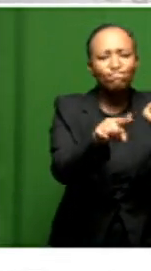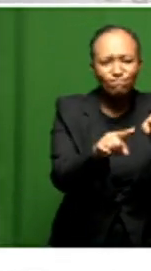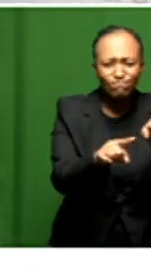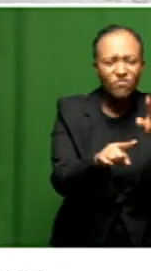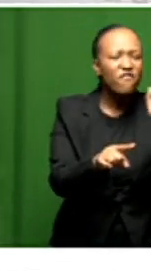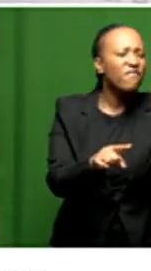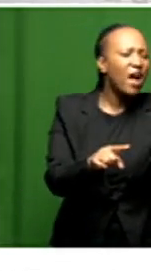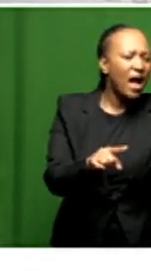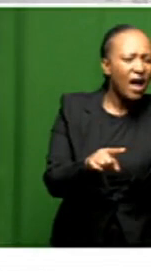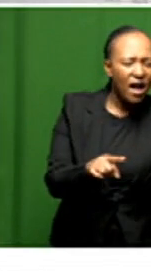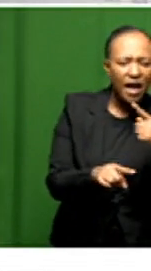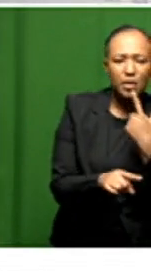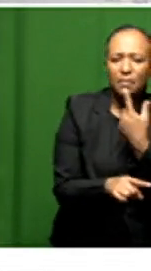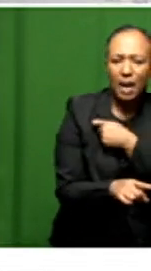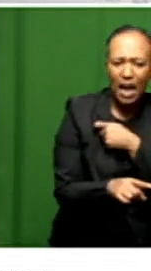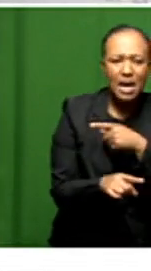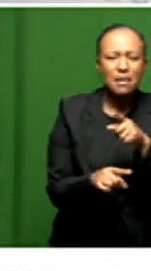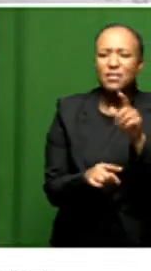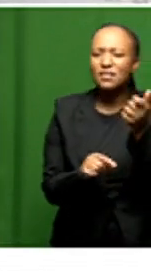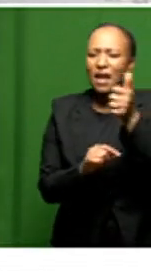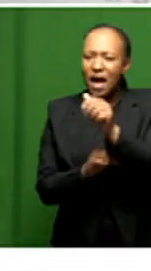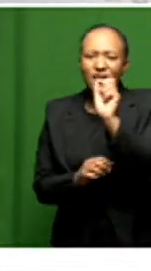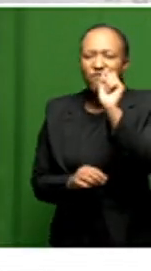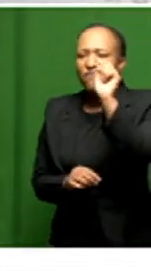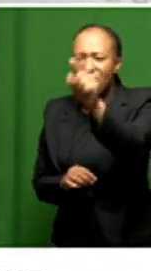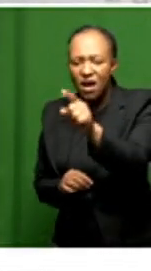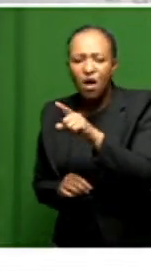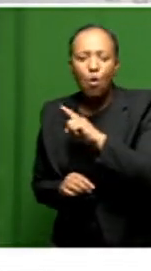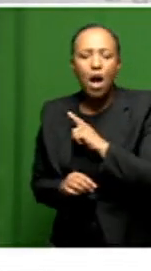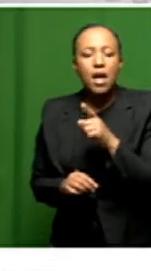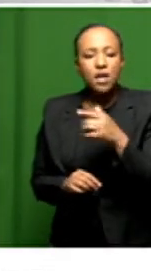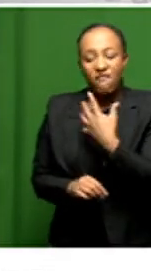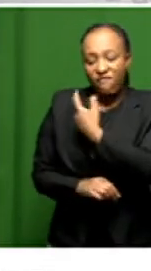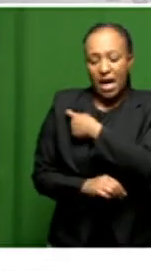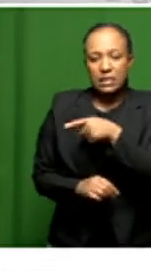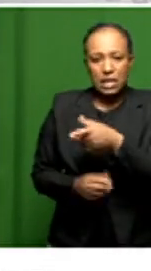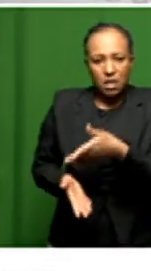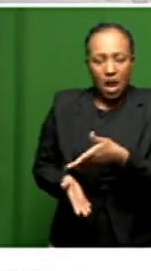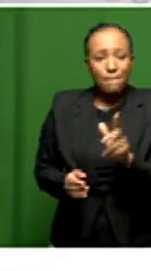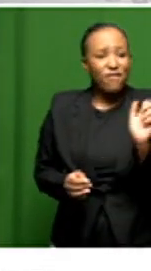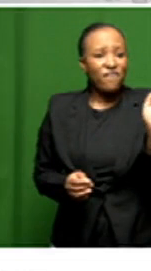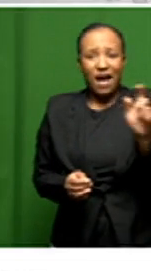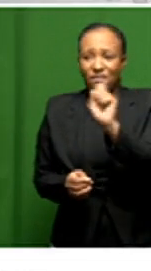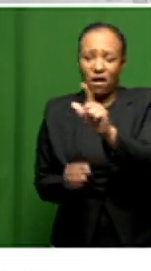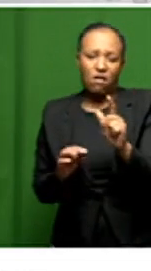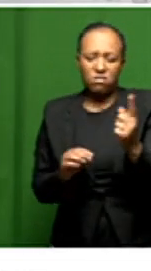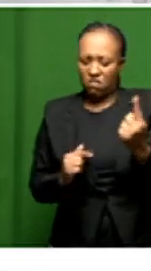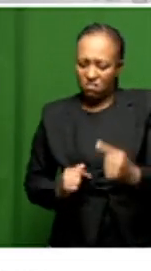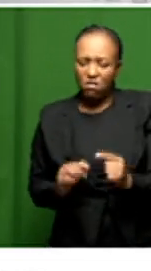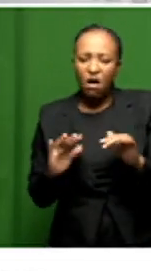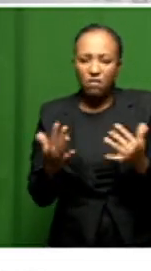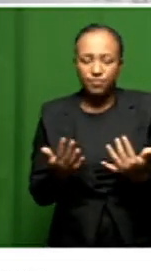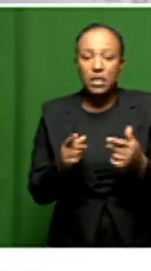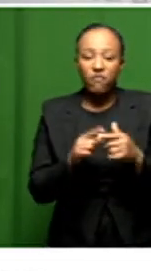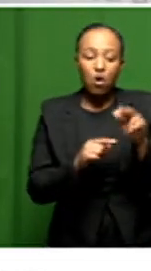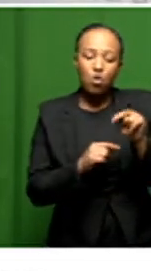sparsely populated district to the other end where the vaccine is, for example? Those are the real challenges that the Northern Cape